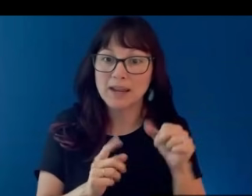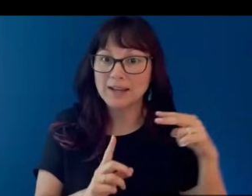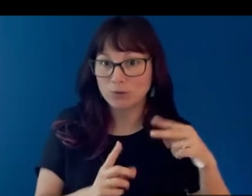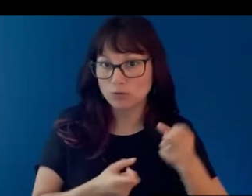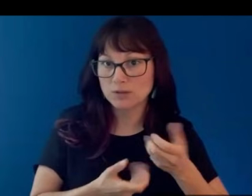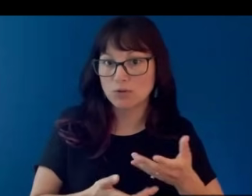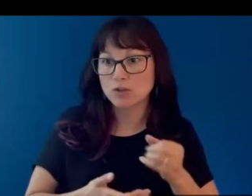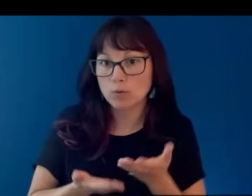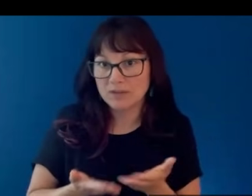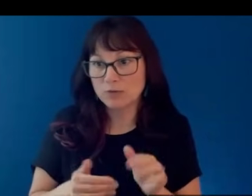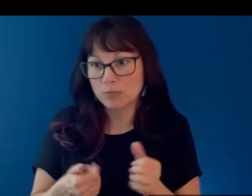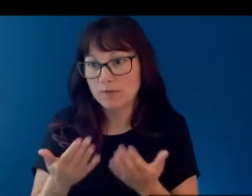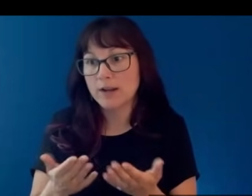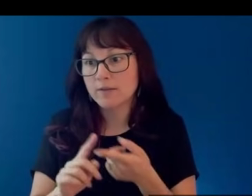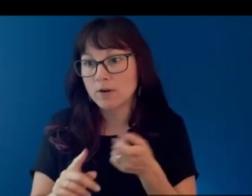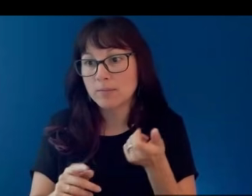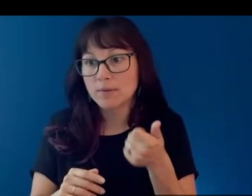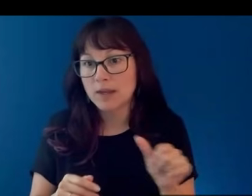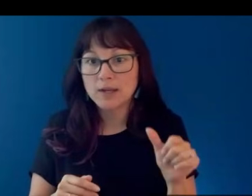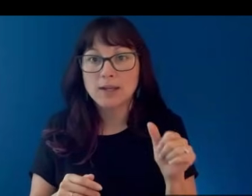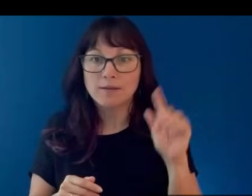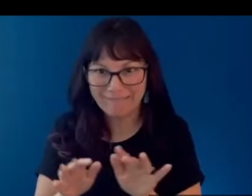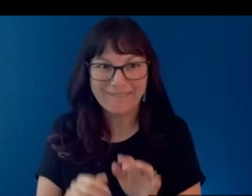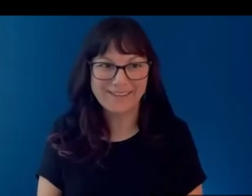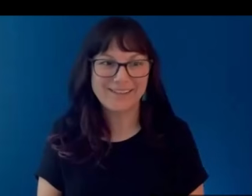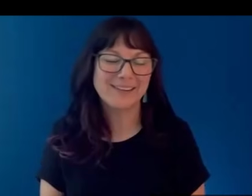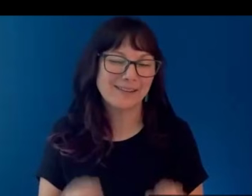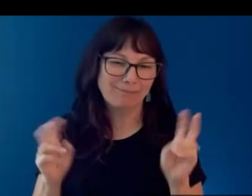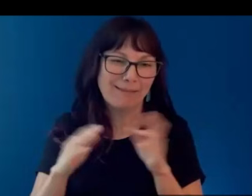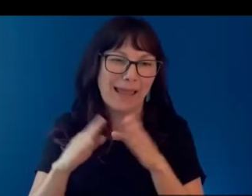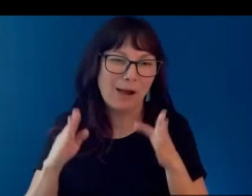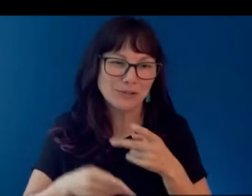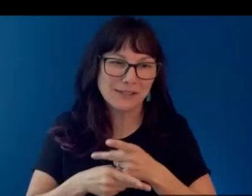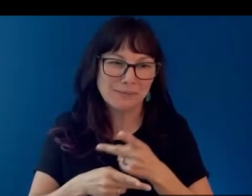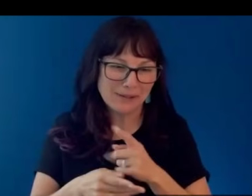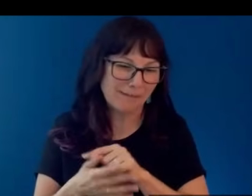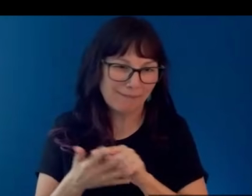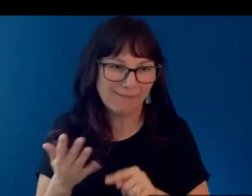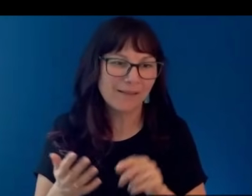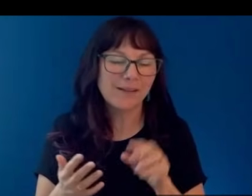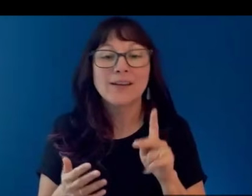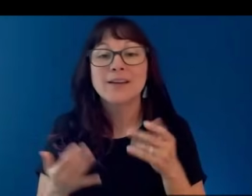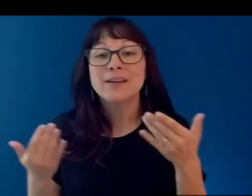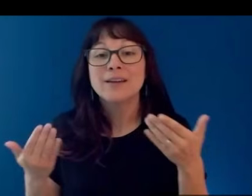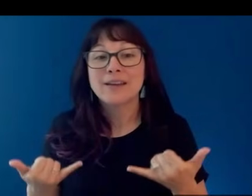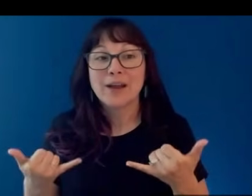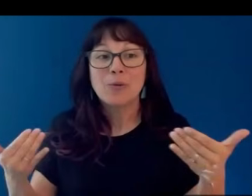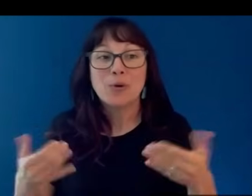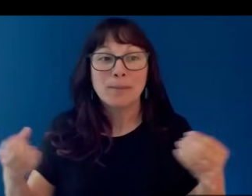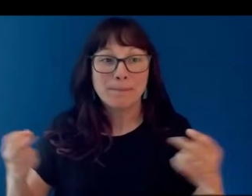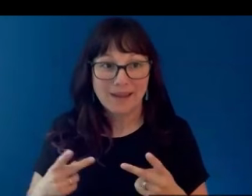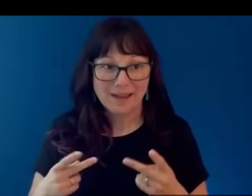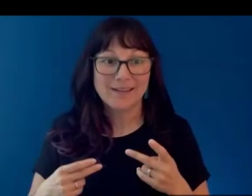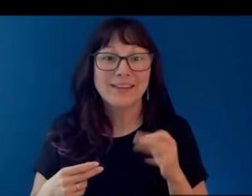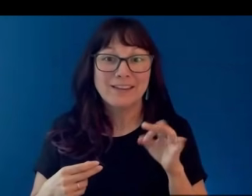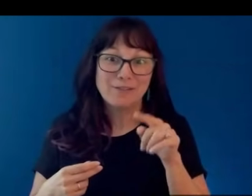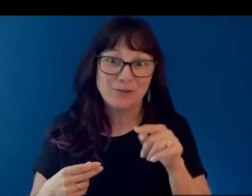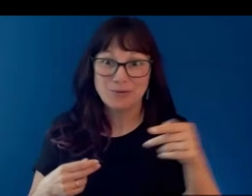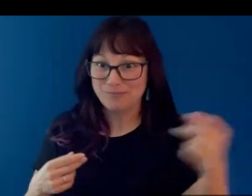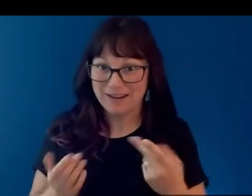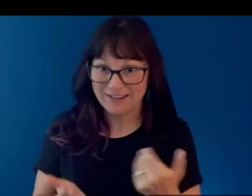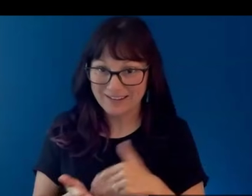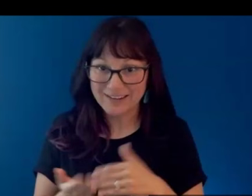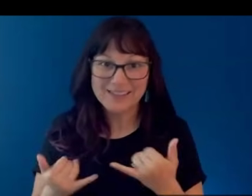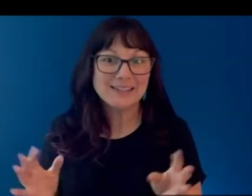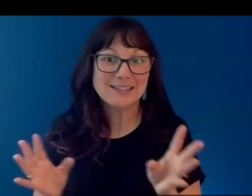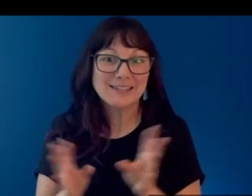expressed or materials provided by any federal agency. All right. So welcome back to those who are back. This